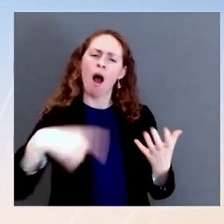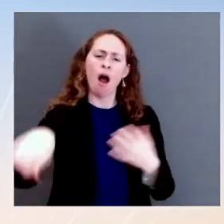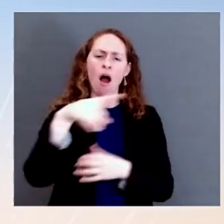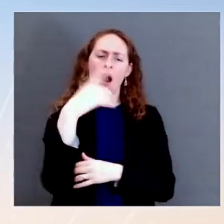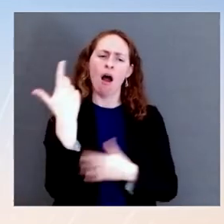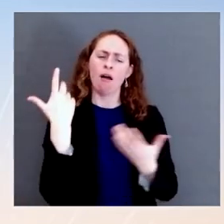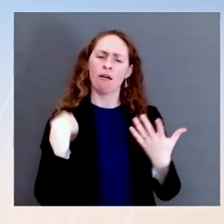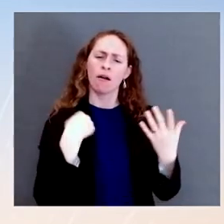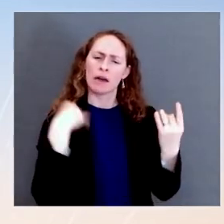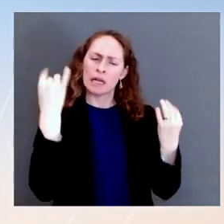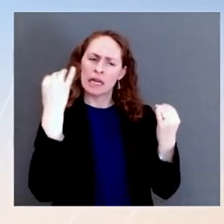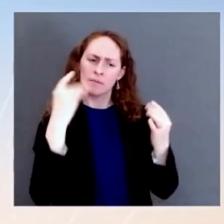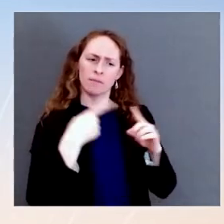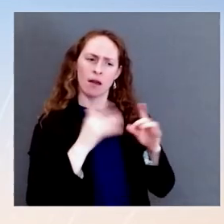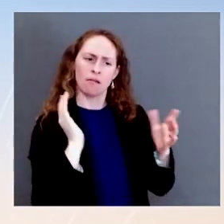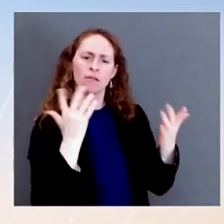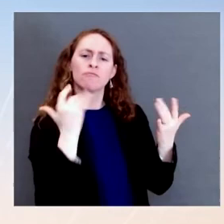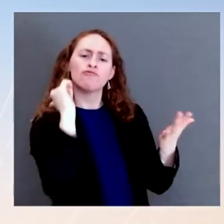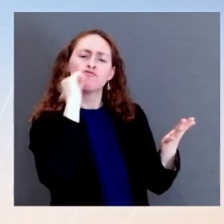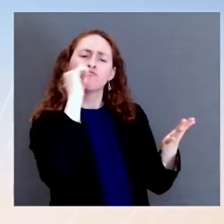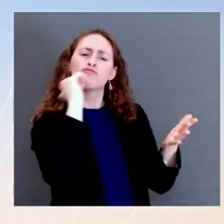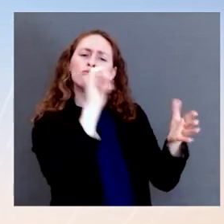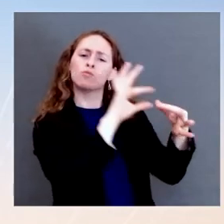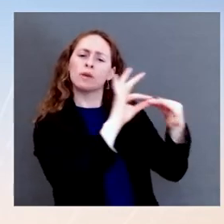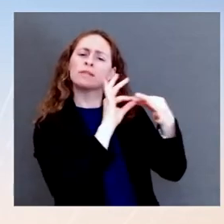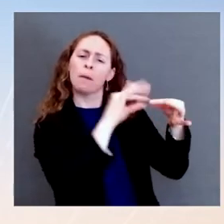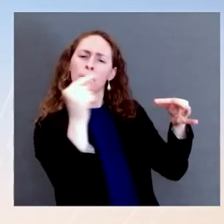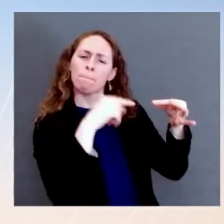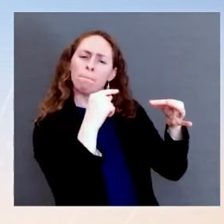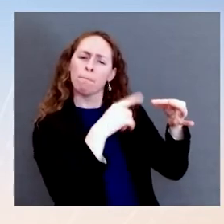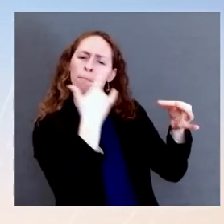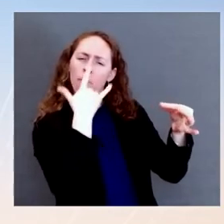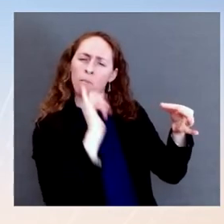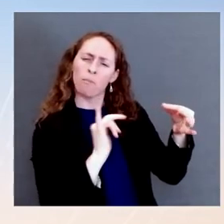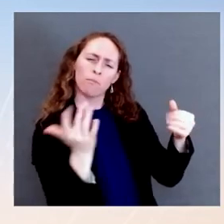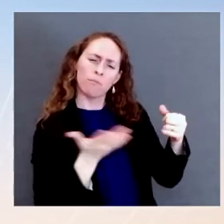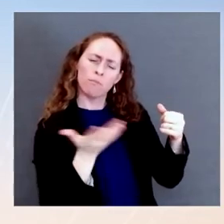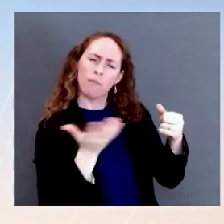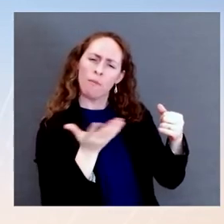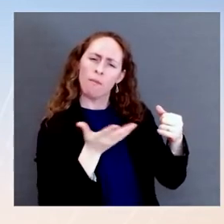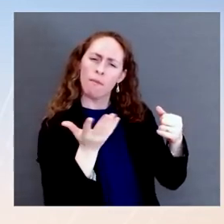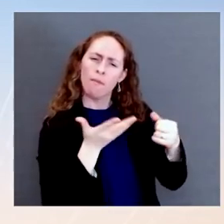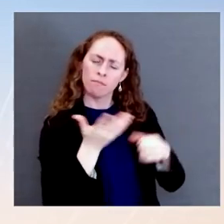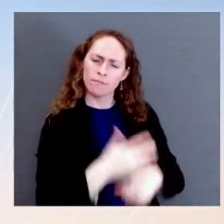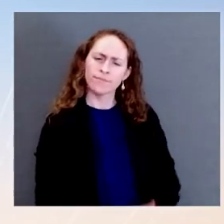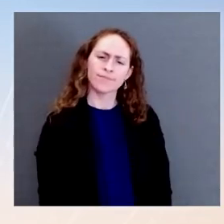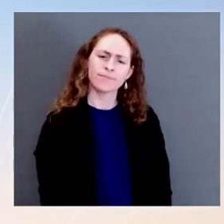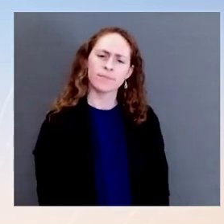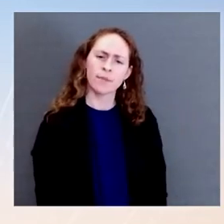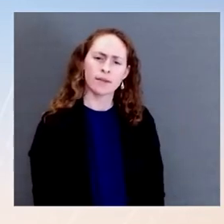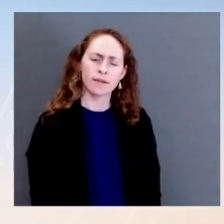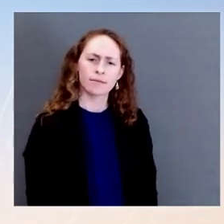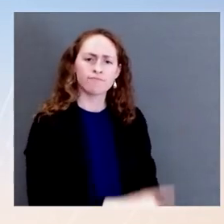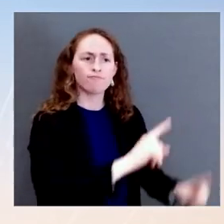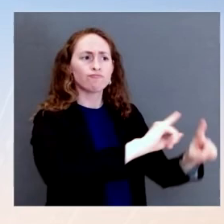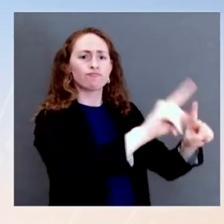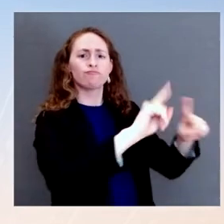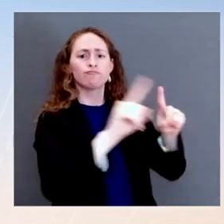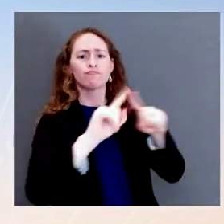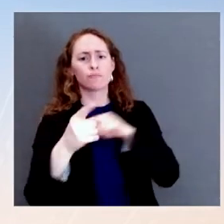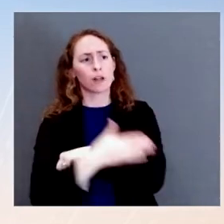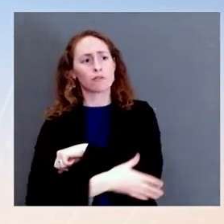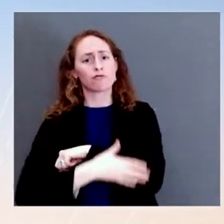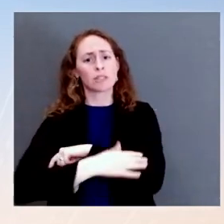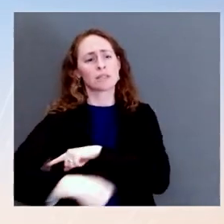issues is not a favor to us. It is not a transaction. The PRC should be taking action on issues